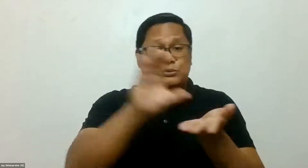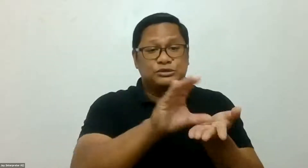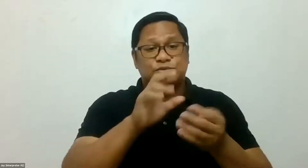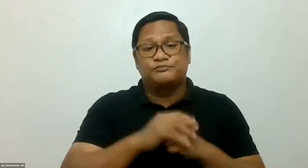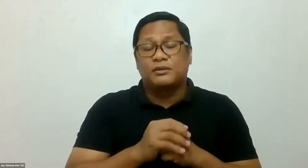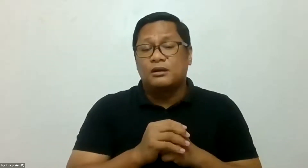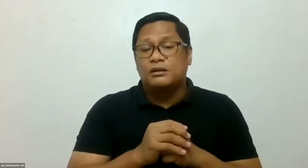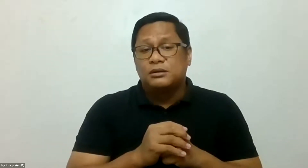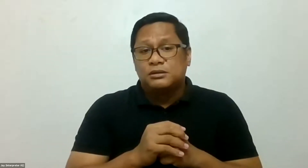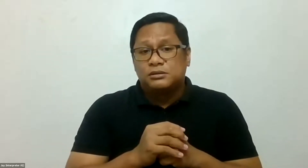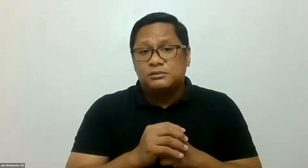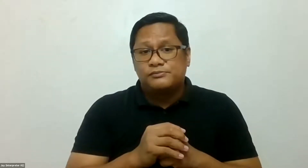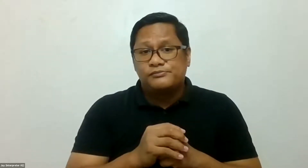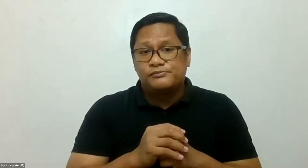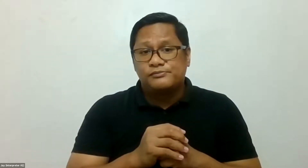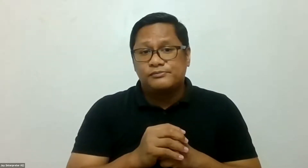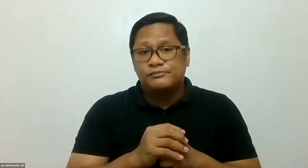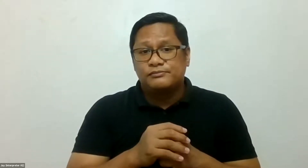and so